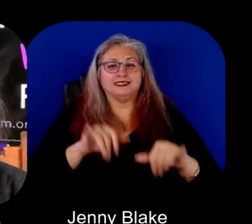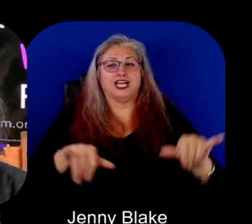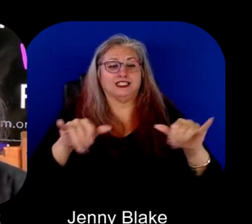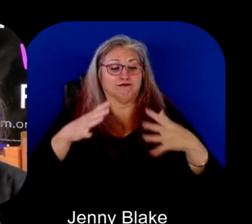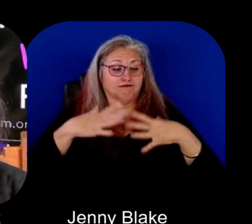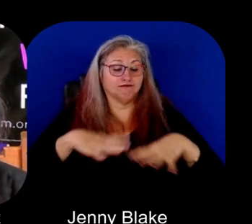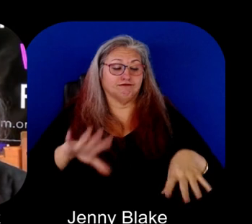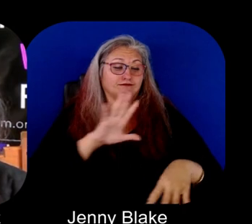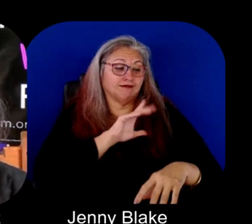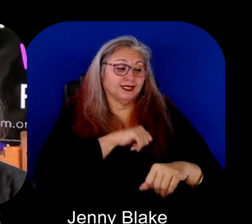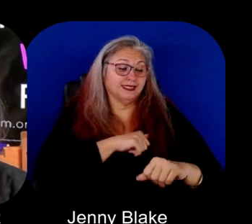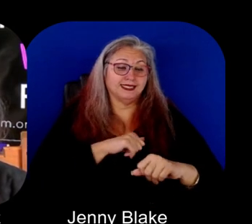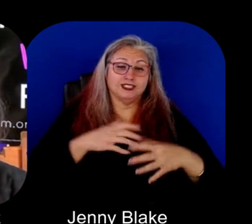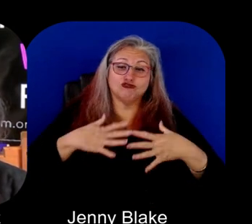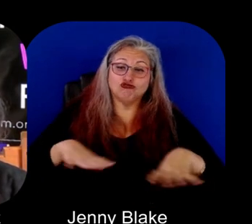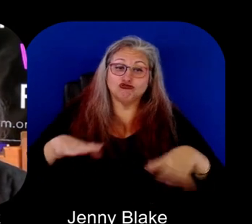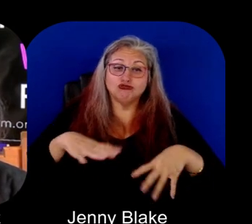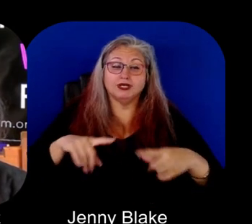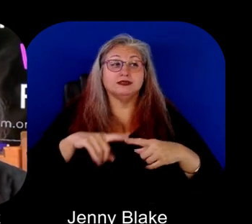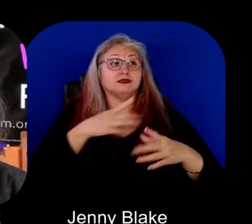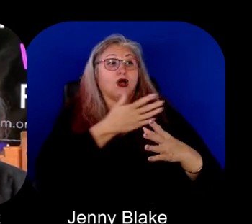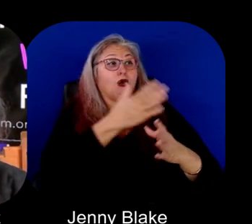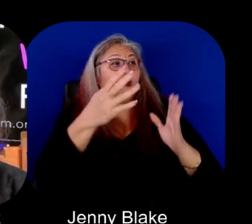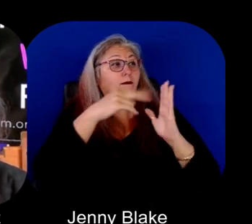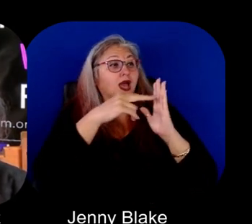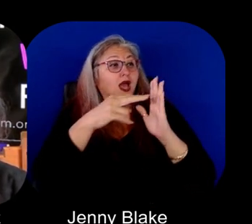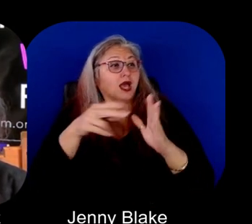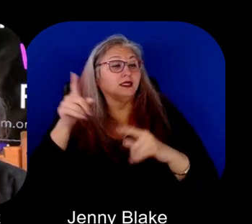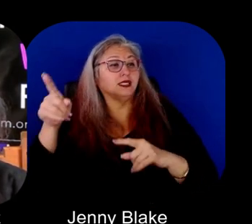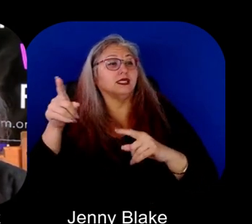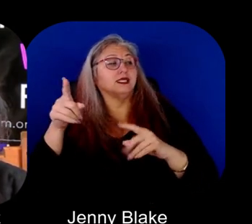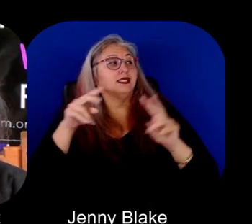traditional Palestinian dress and her paintings, that he